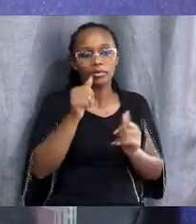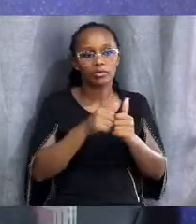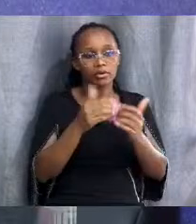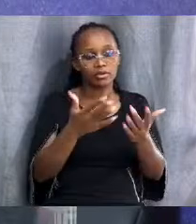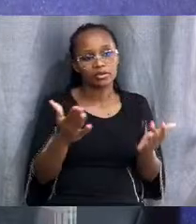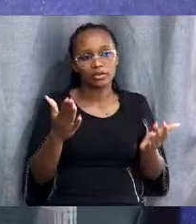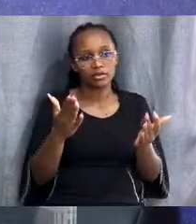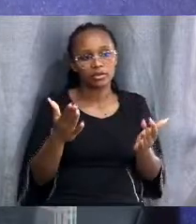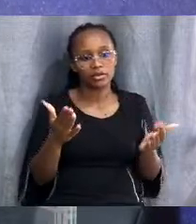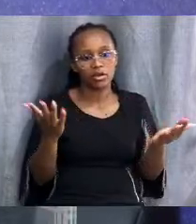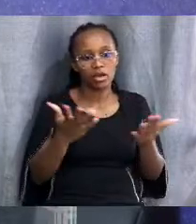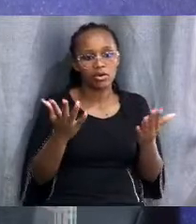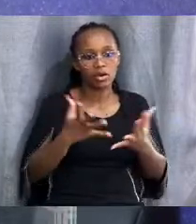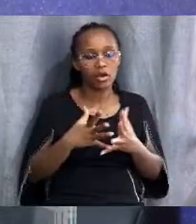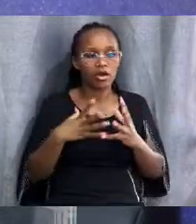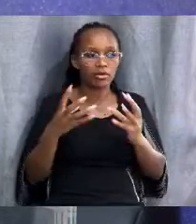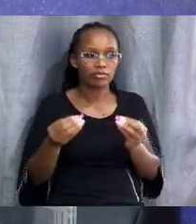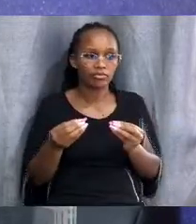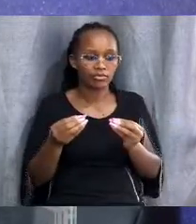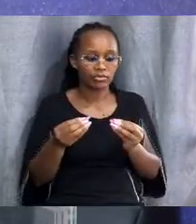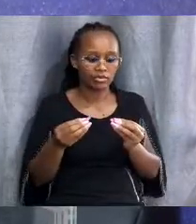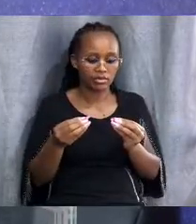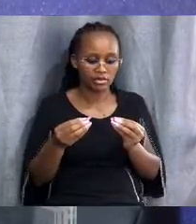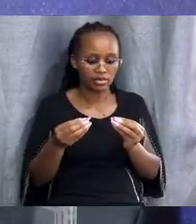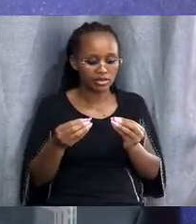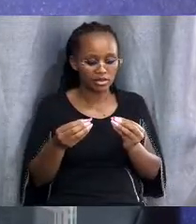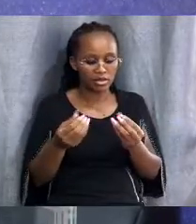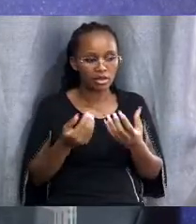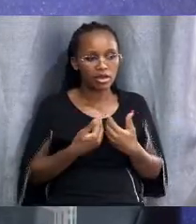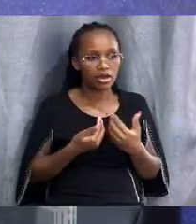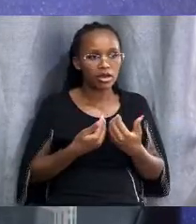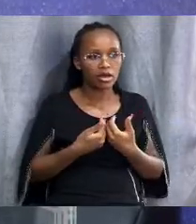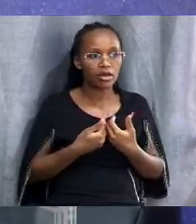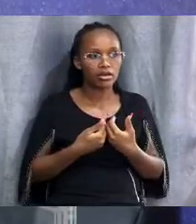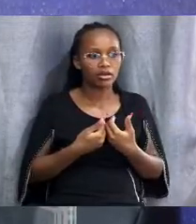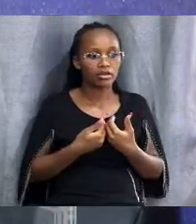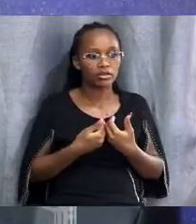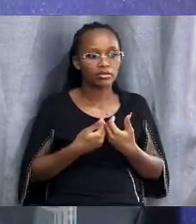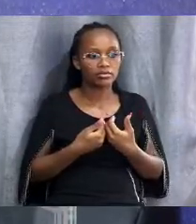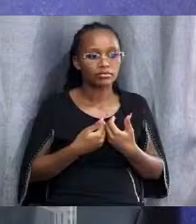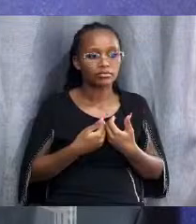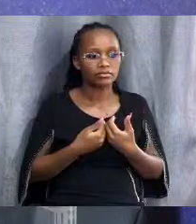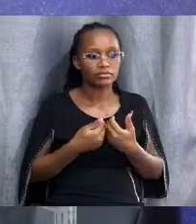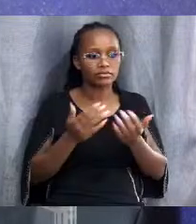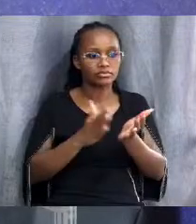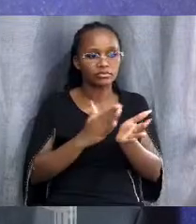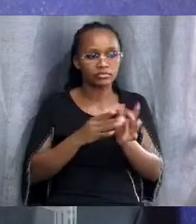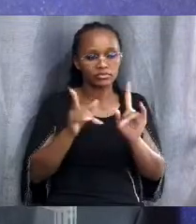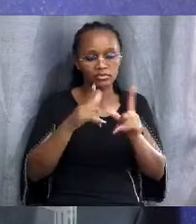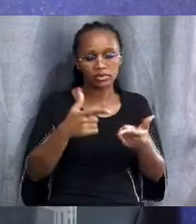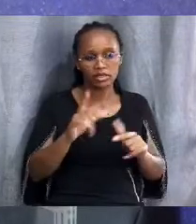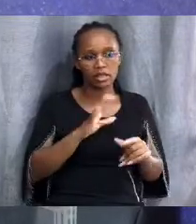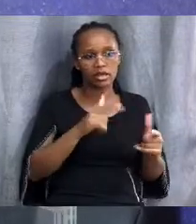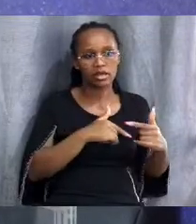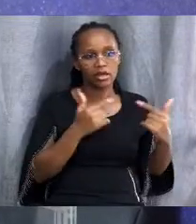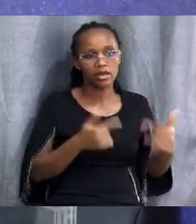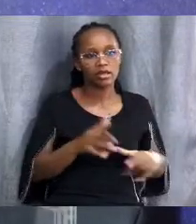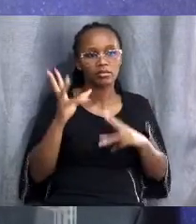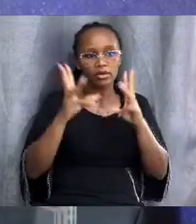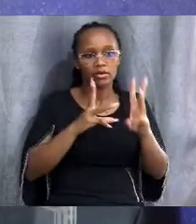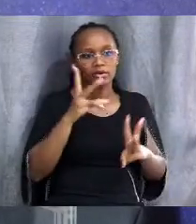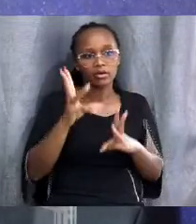you wherever you go." May you have quick resilience and not let your heart be